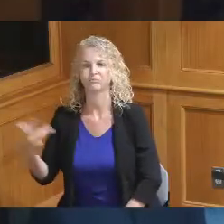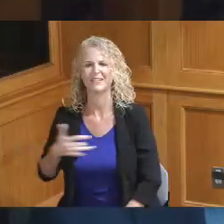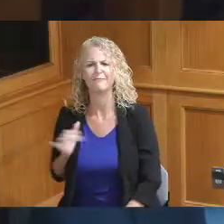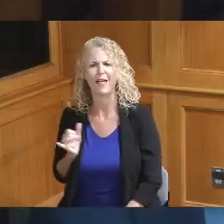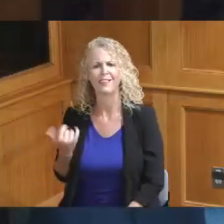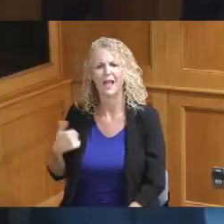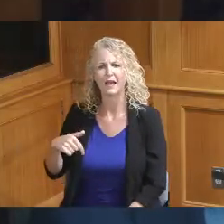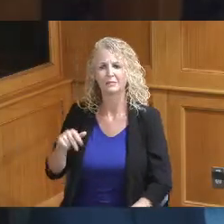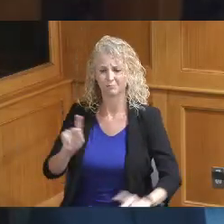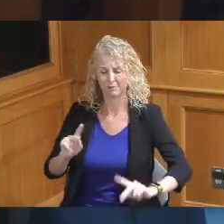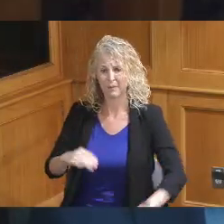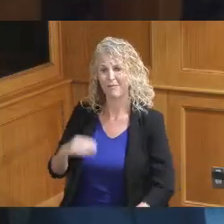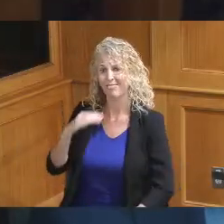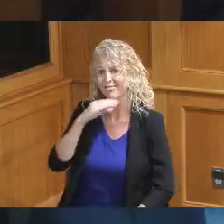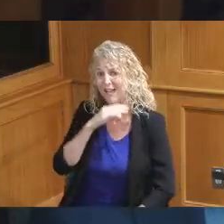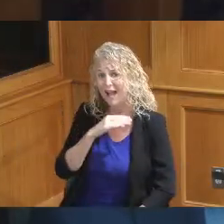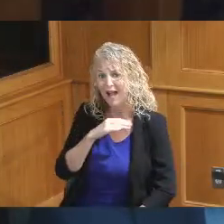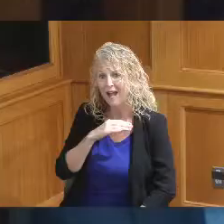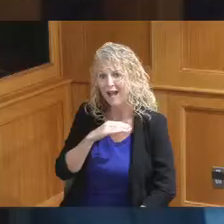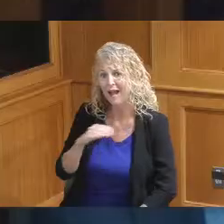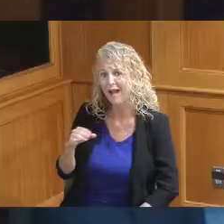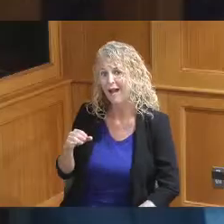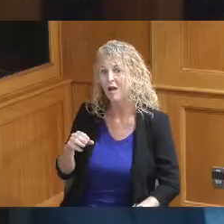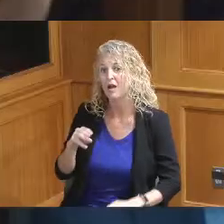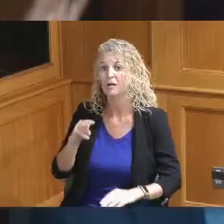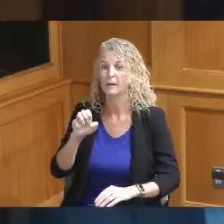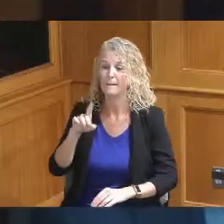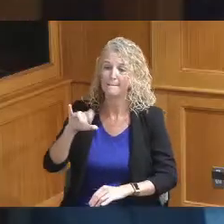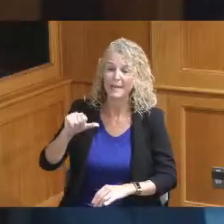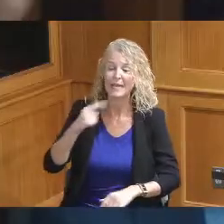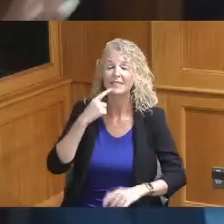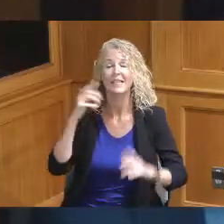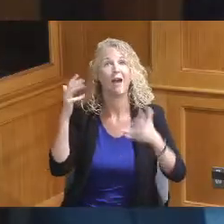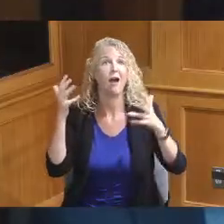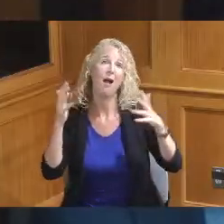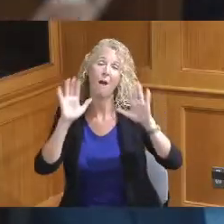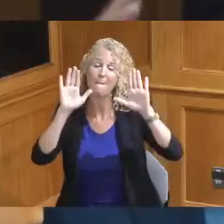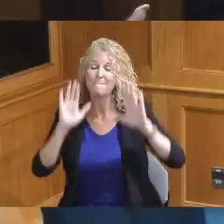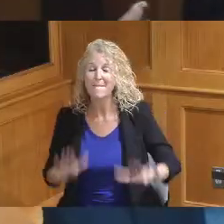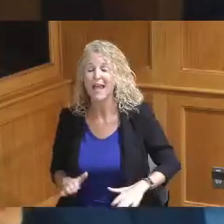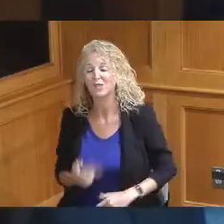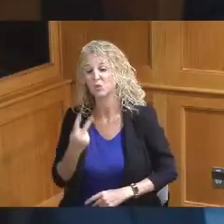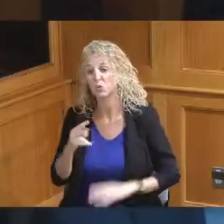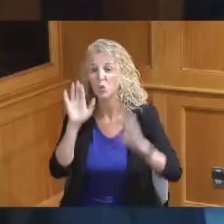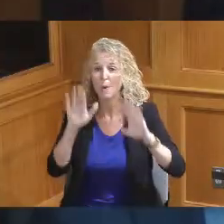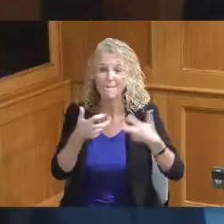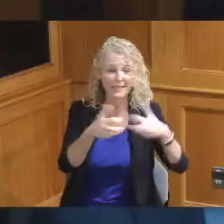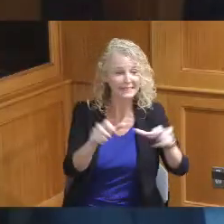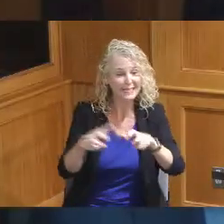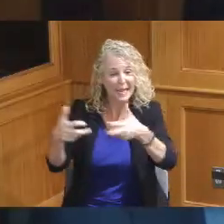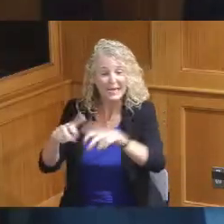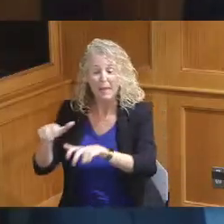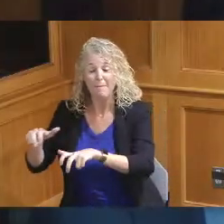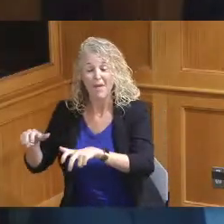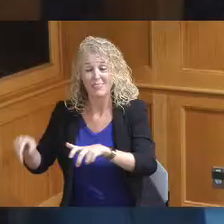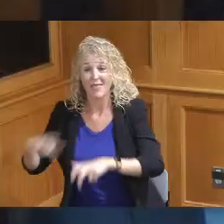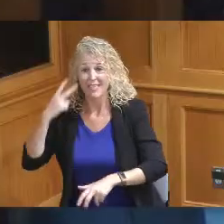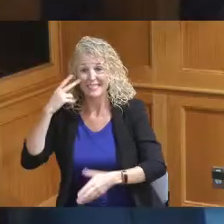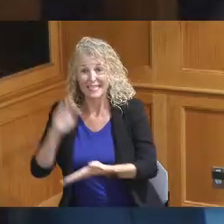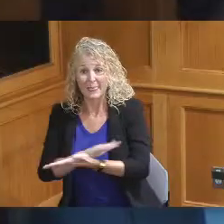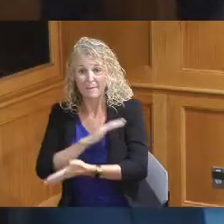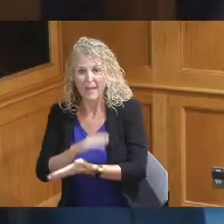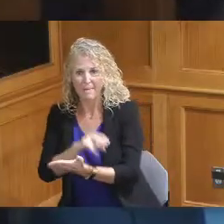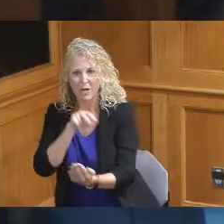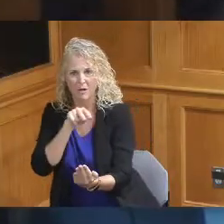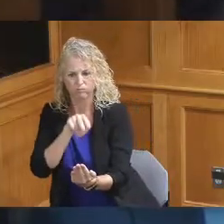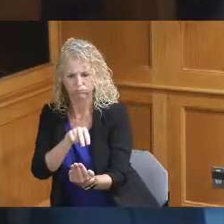duped. It was sold with the media. Oh man, we did it. We passed it. It's wonderful. And then when they got this, the media started getting